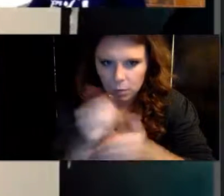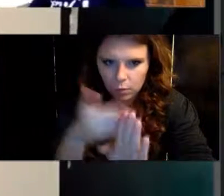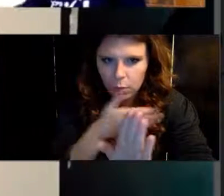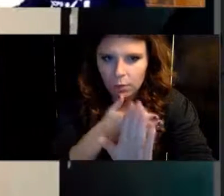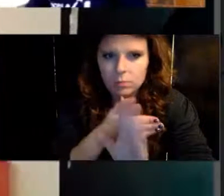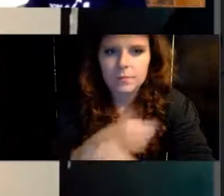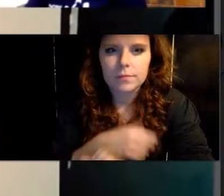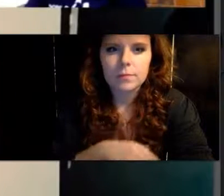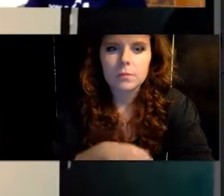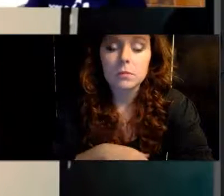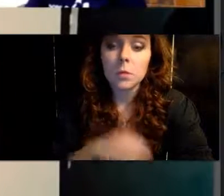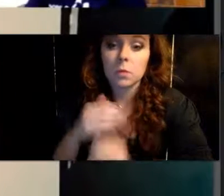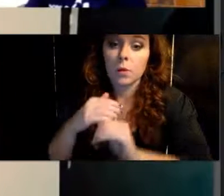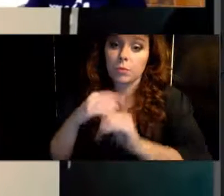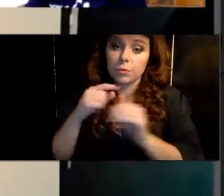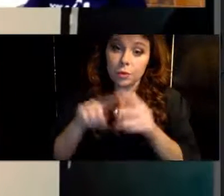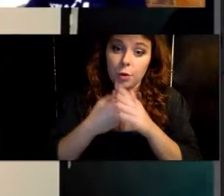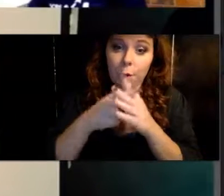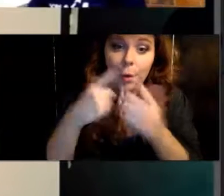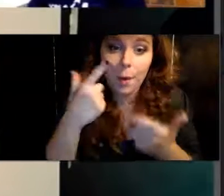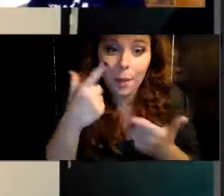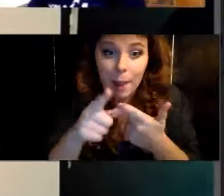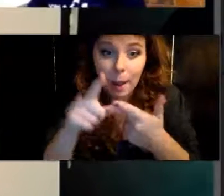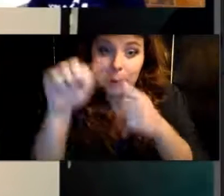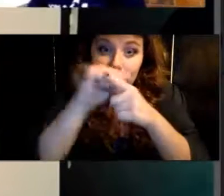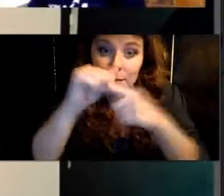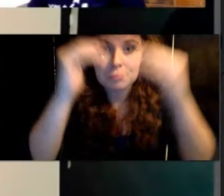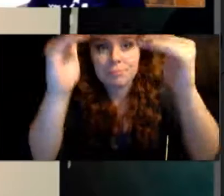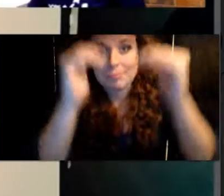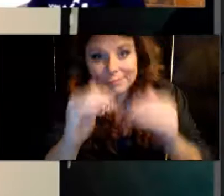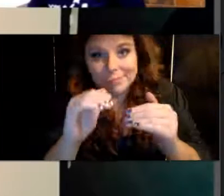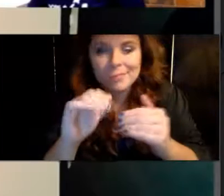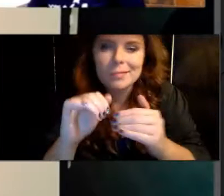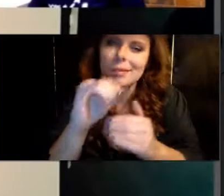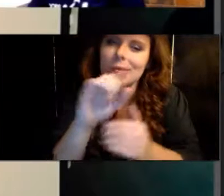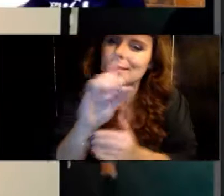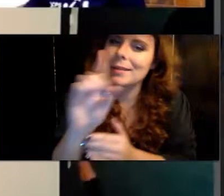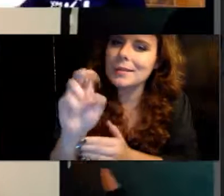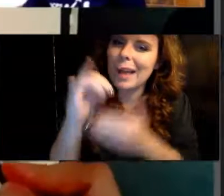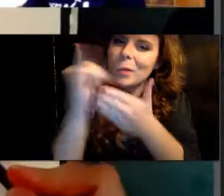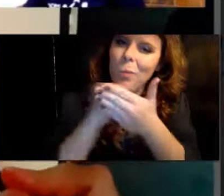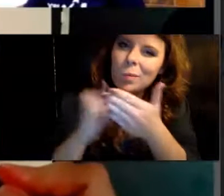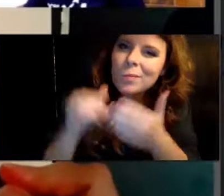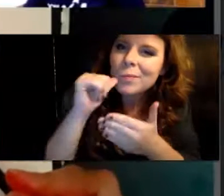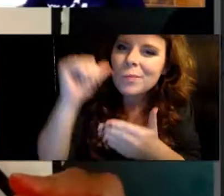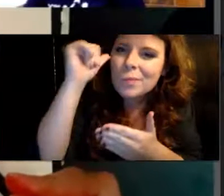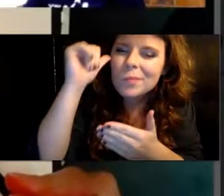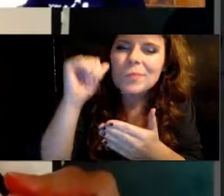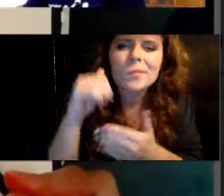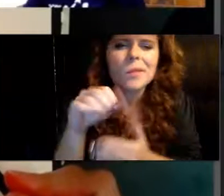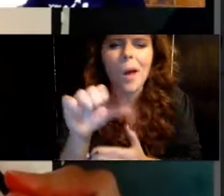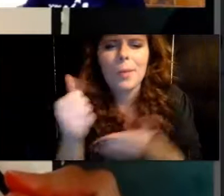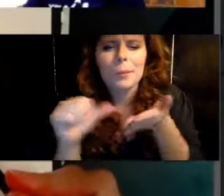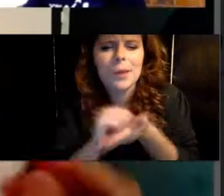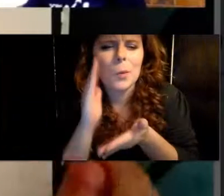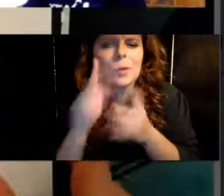are on the one that we started the lettering practice at the top. We did our lines in doodle yesterday, and then somewhere else on the page you're just